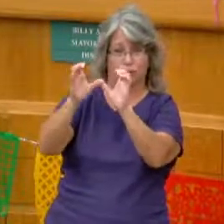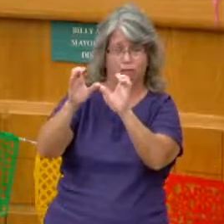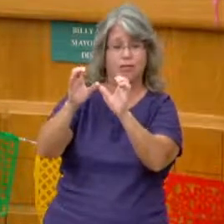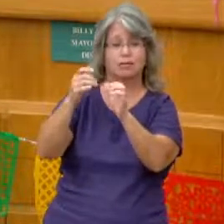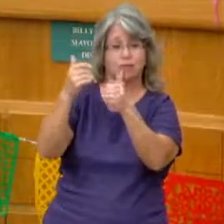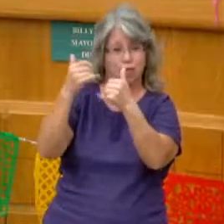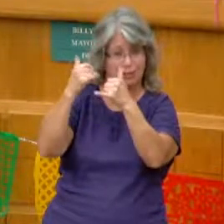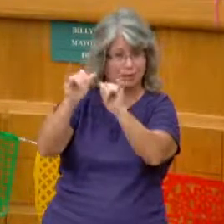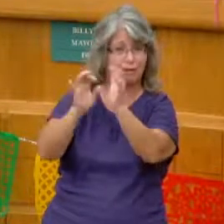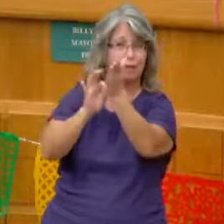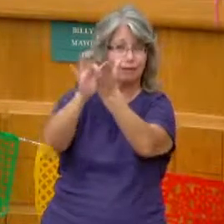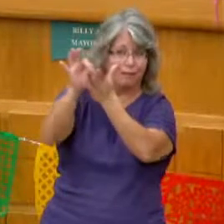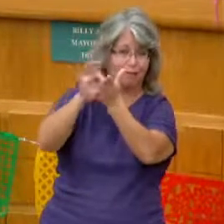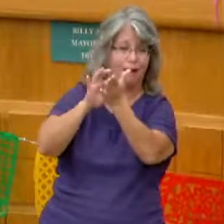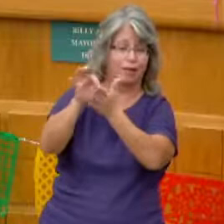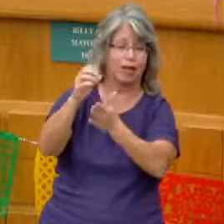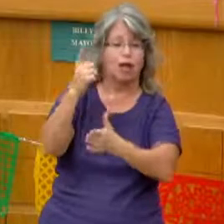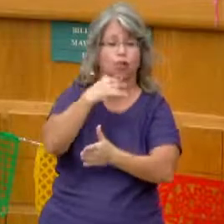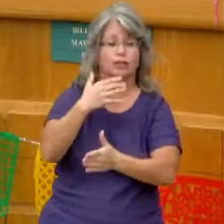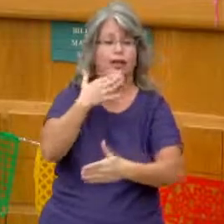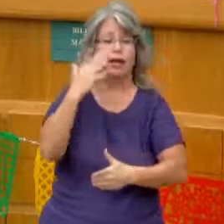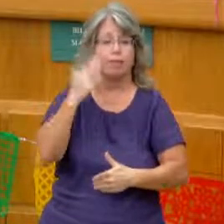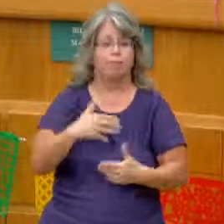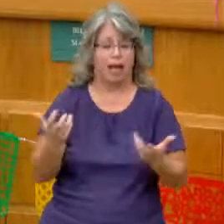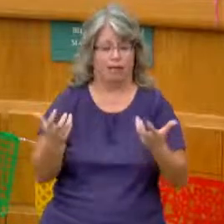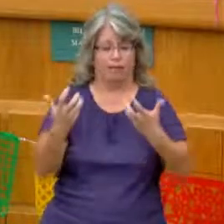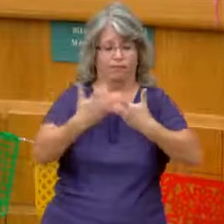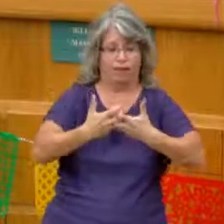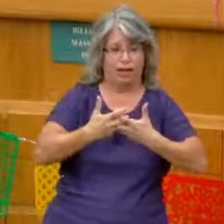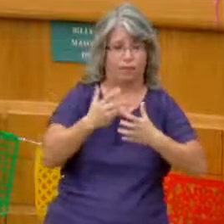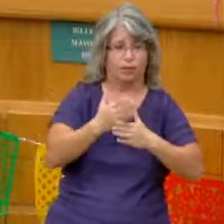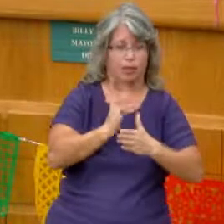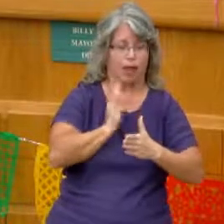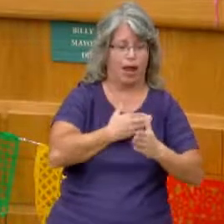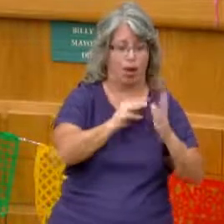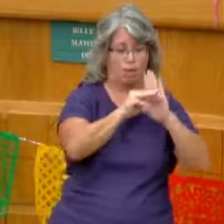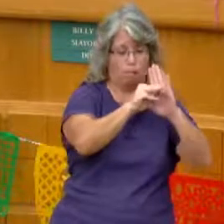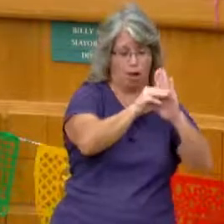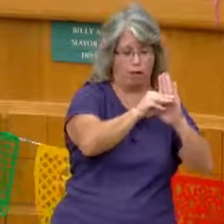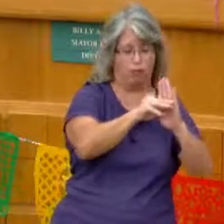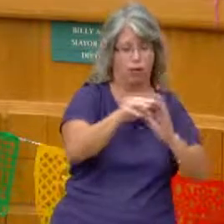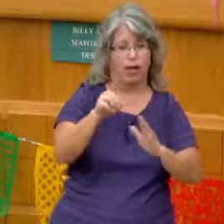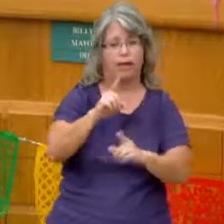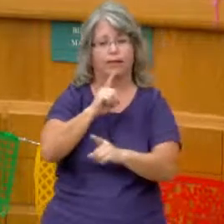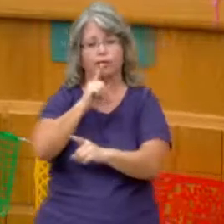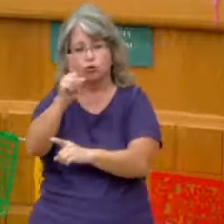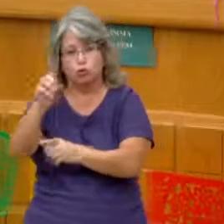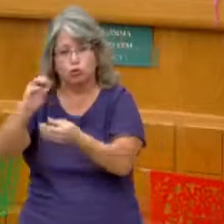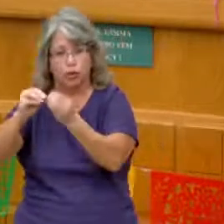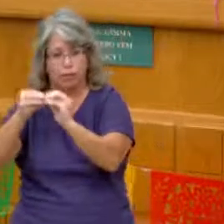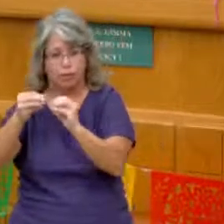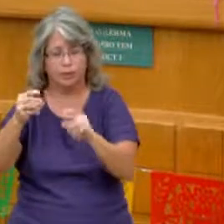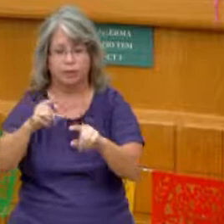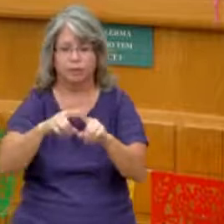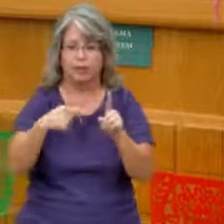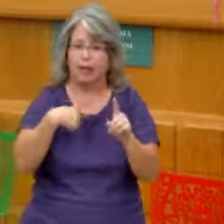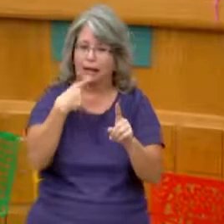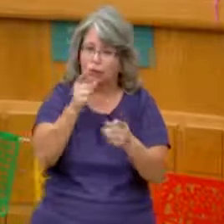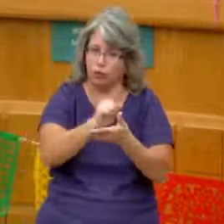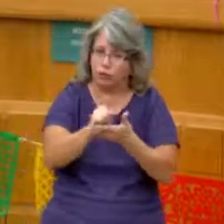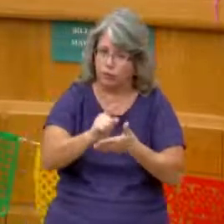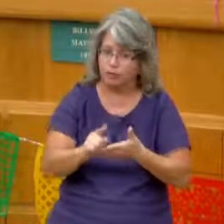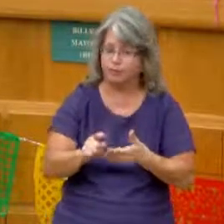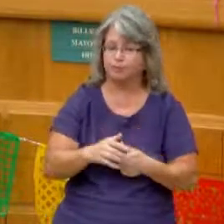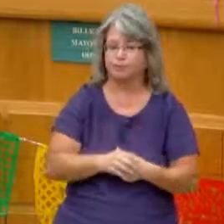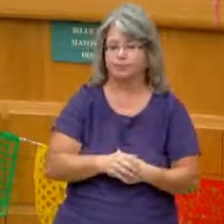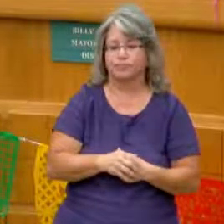our model and the data, but I've been telling you this every time I get up here, that this kind of downward trend, while now